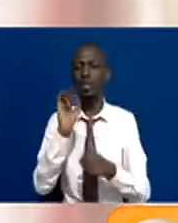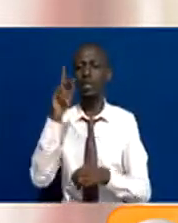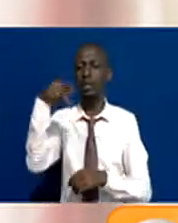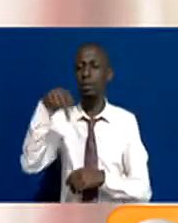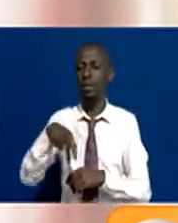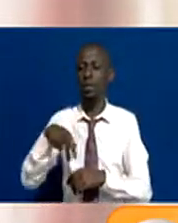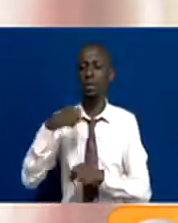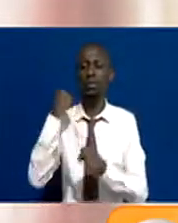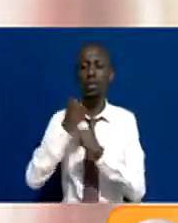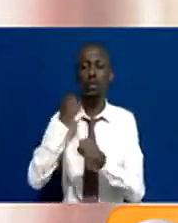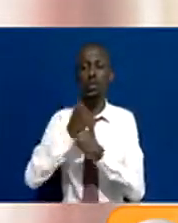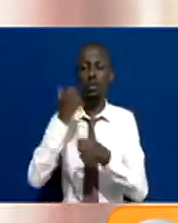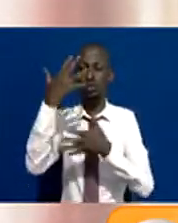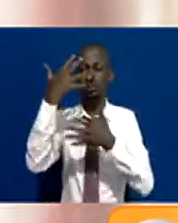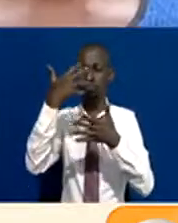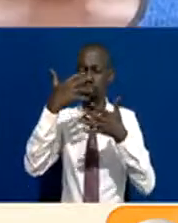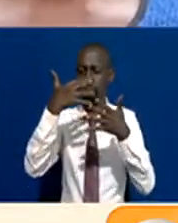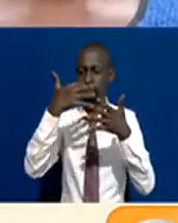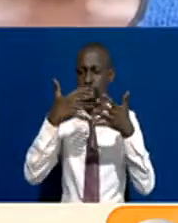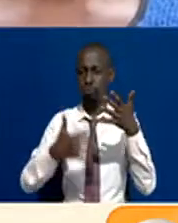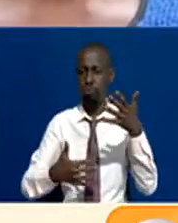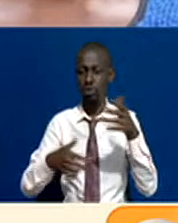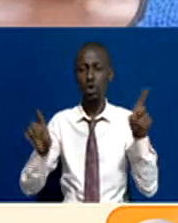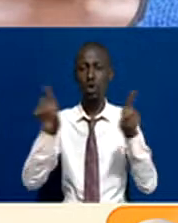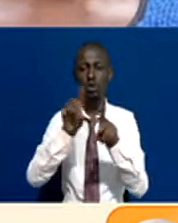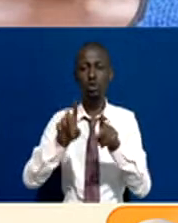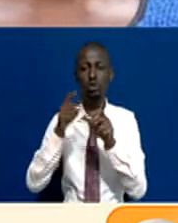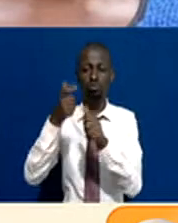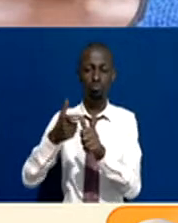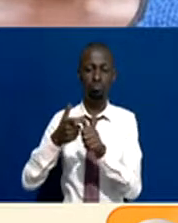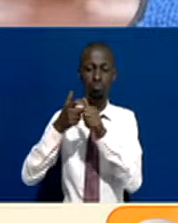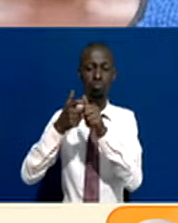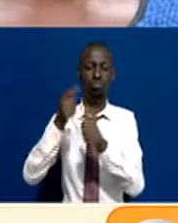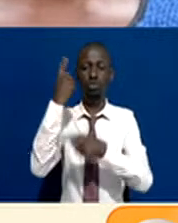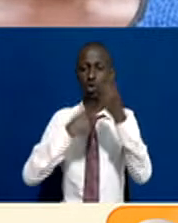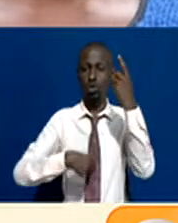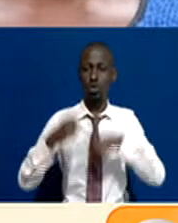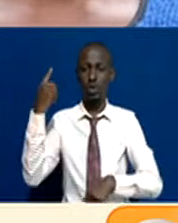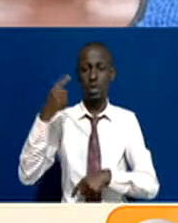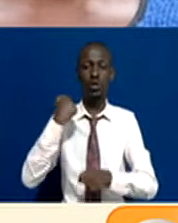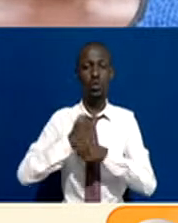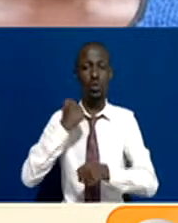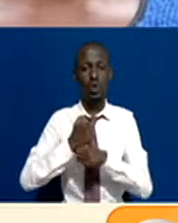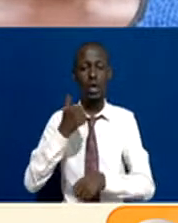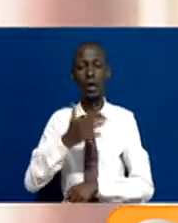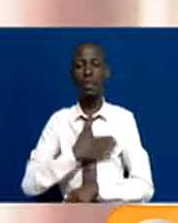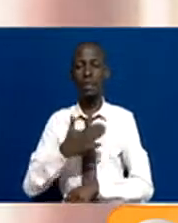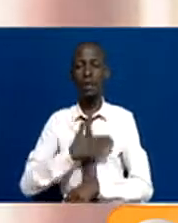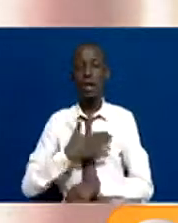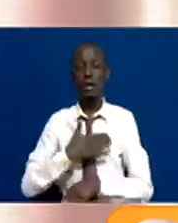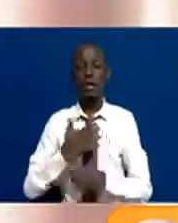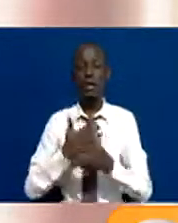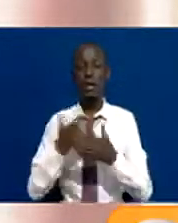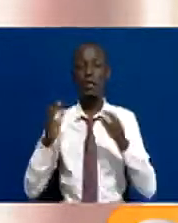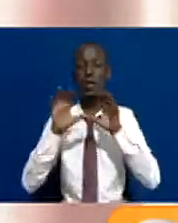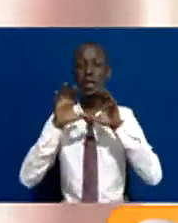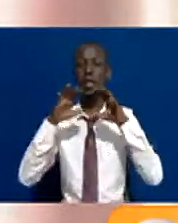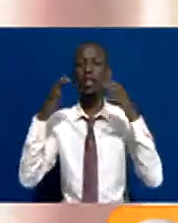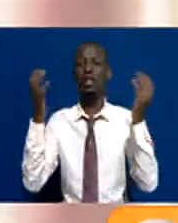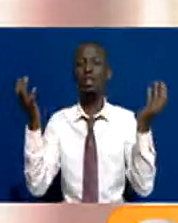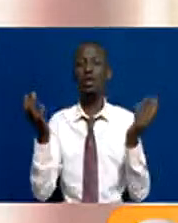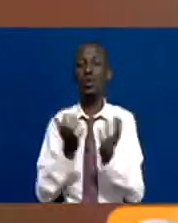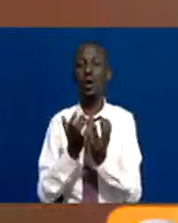things from there, including winning awards for the work that I've been doing. And I've been traveling all over the world